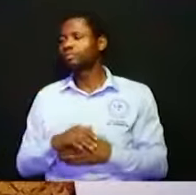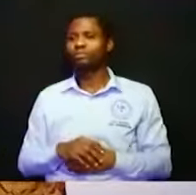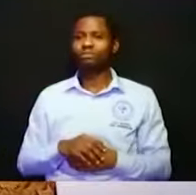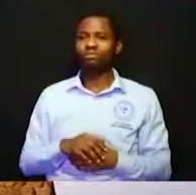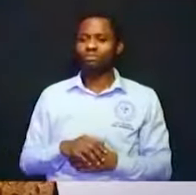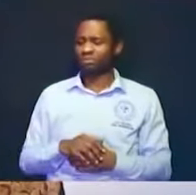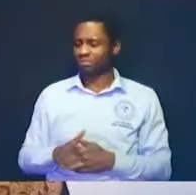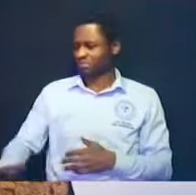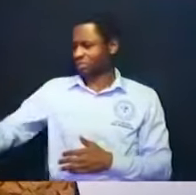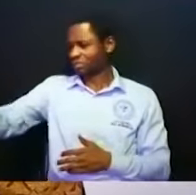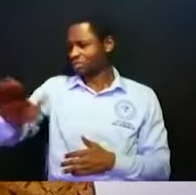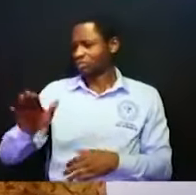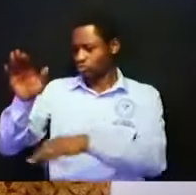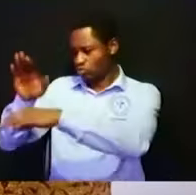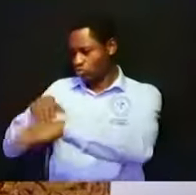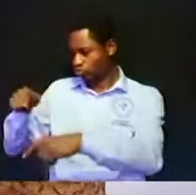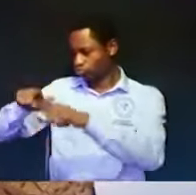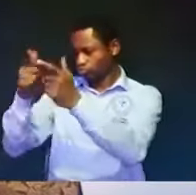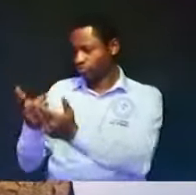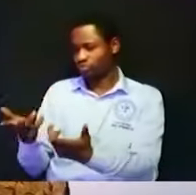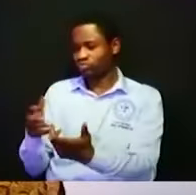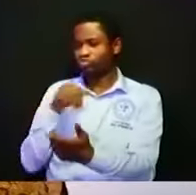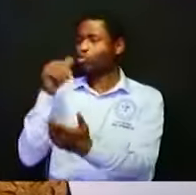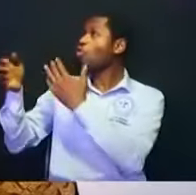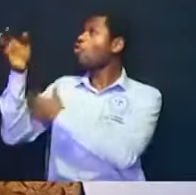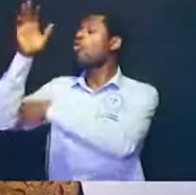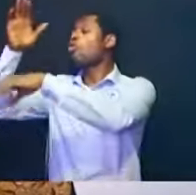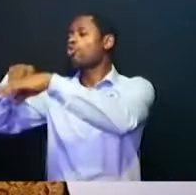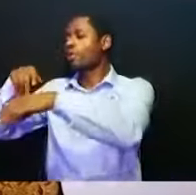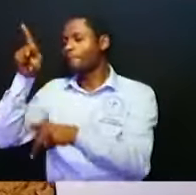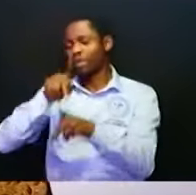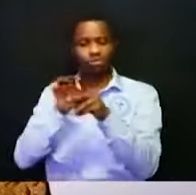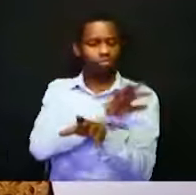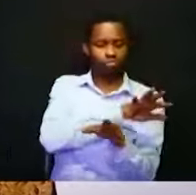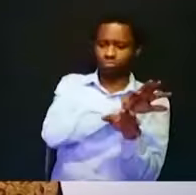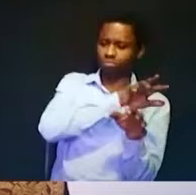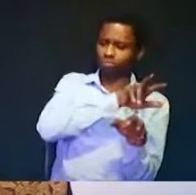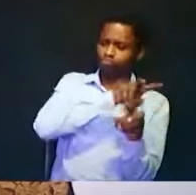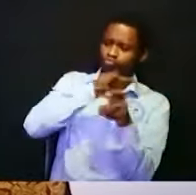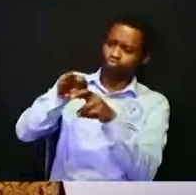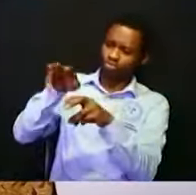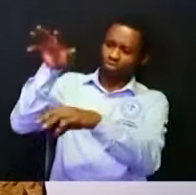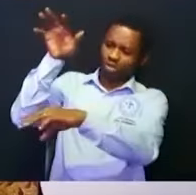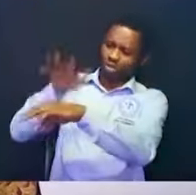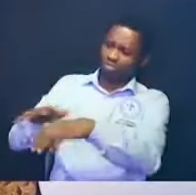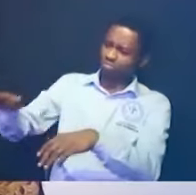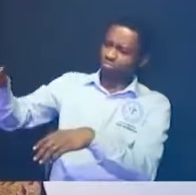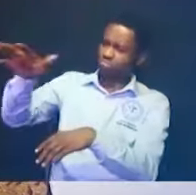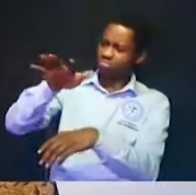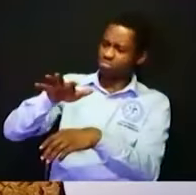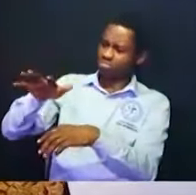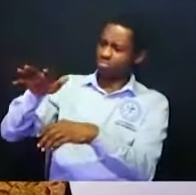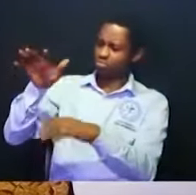They shall be called. One will be friend. Not God will call them. And you yankopon a be friend on sa. People will call you. Or people will